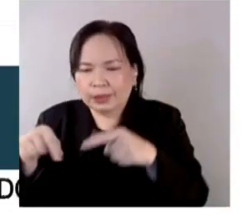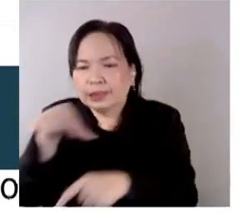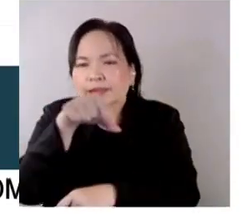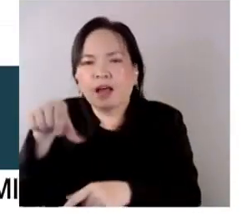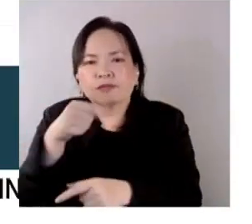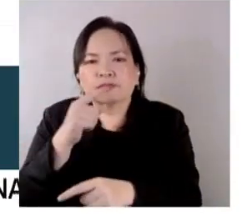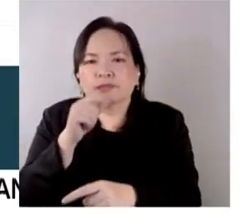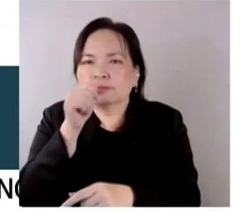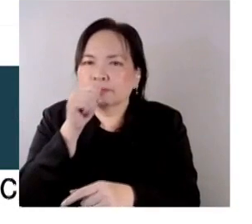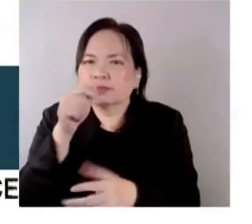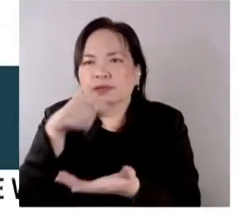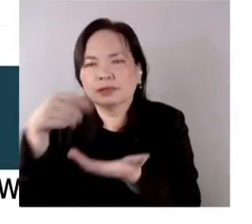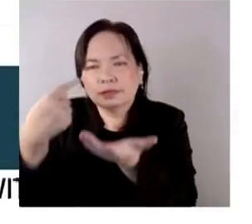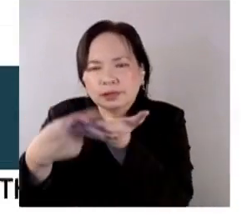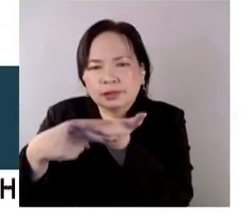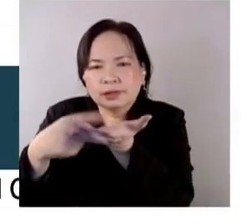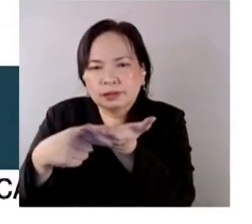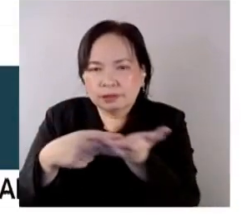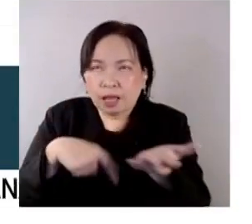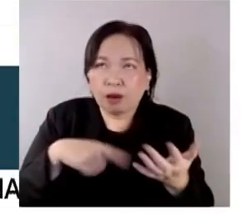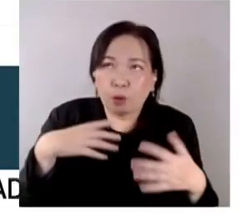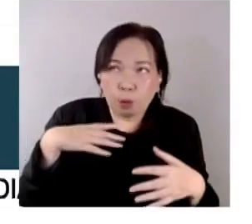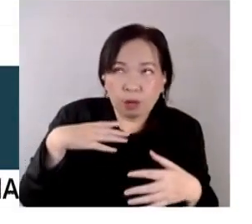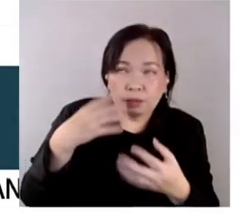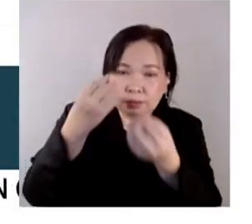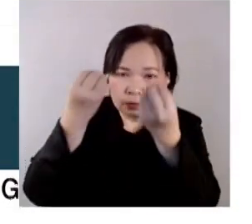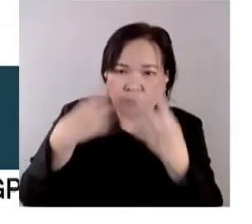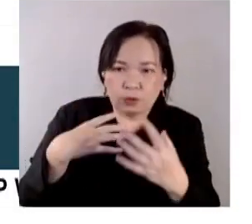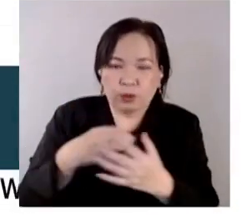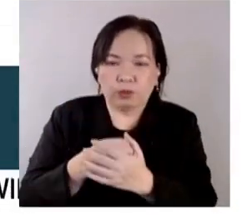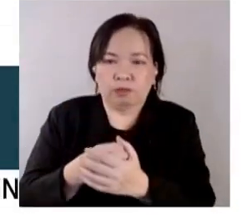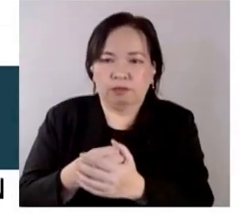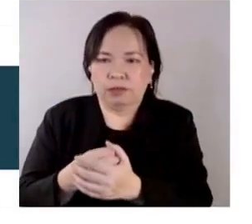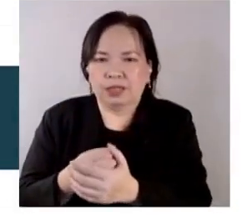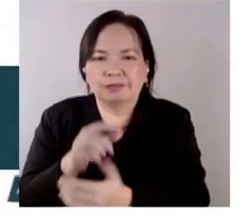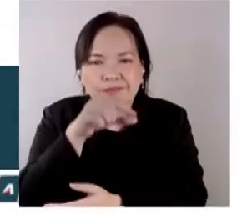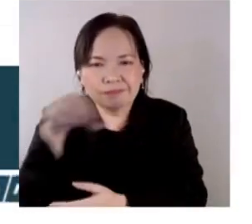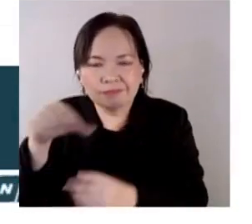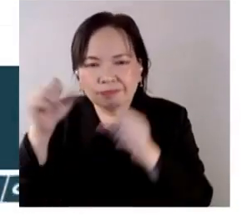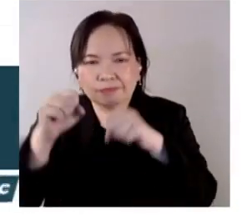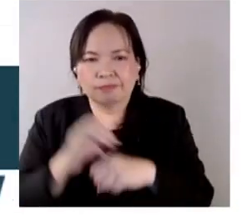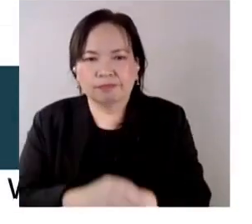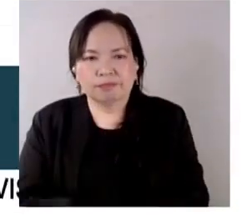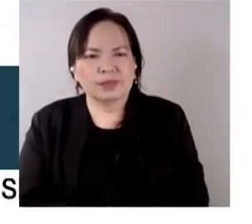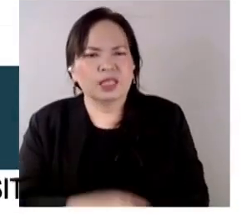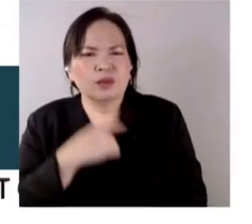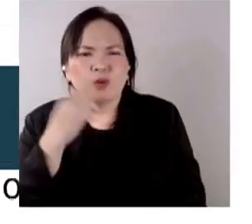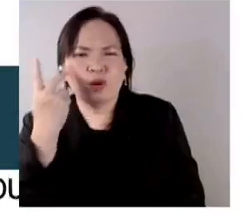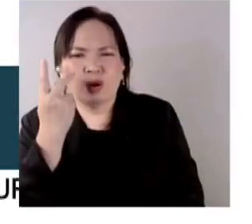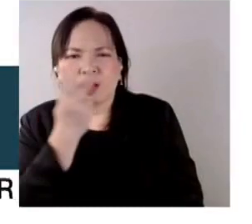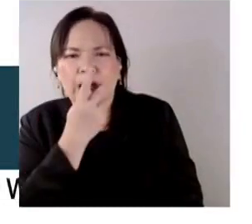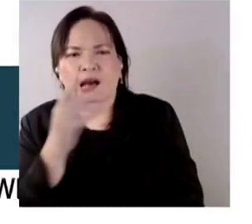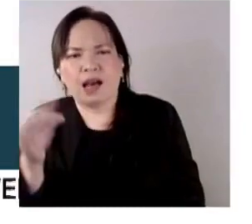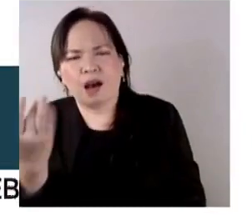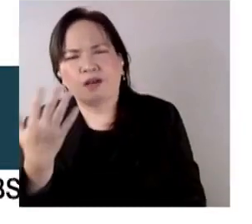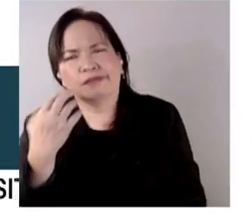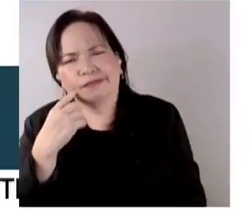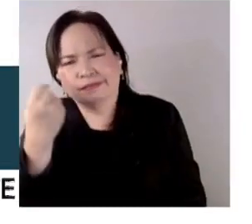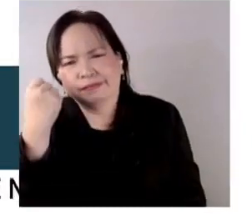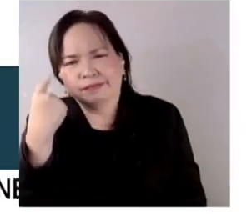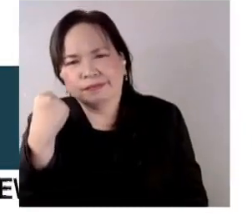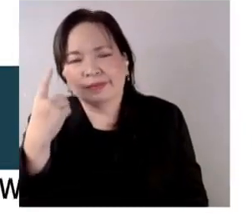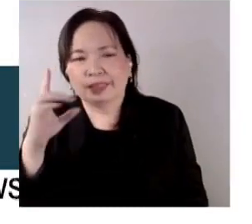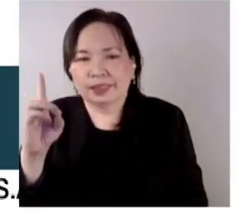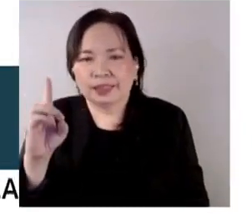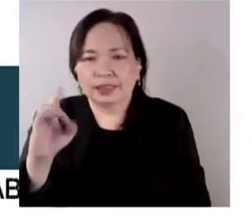leeway, especially when you talk about diplomatic tussles regarding this matter. But that's on the part of the diplomatic dance,